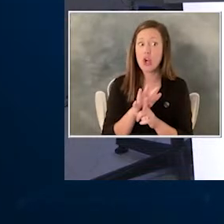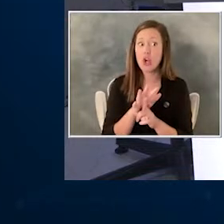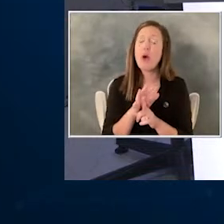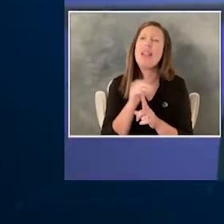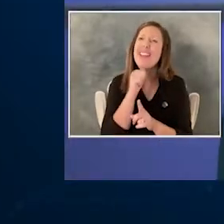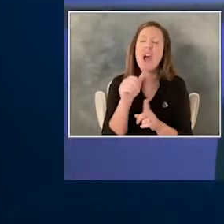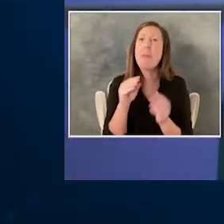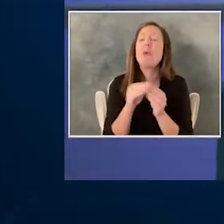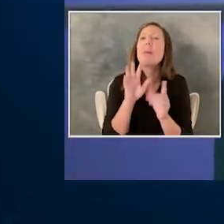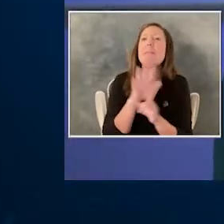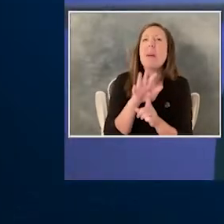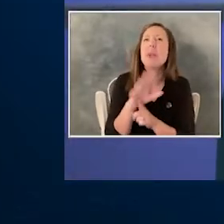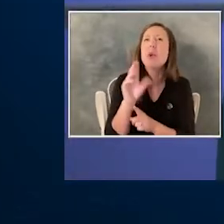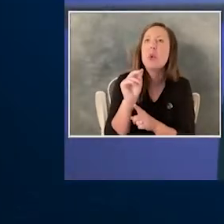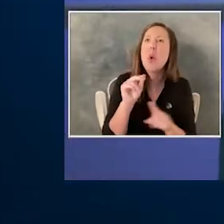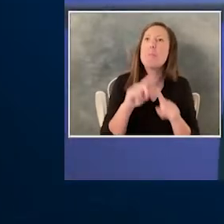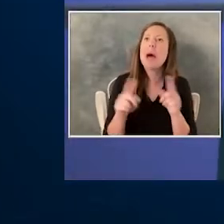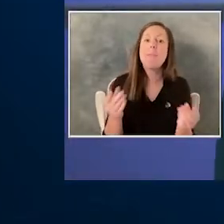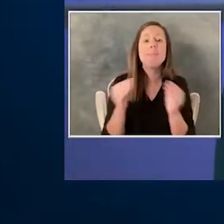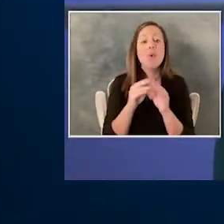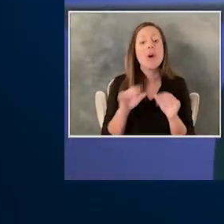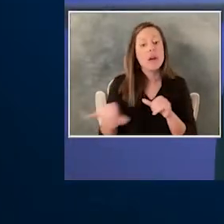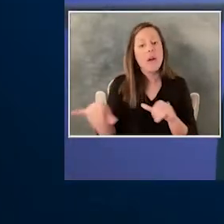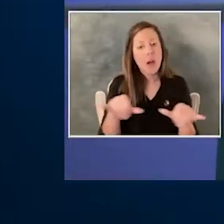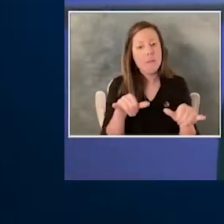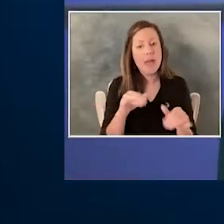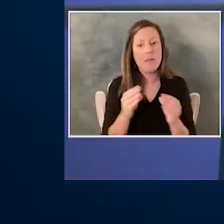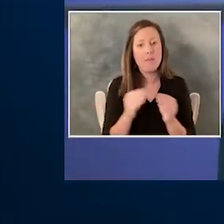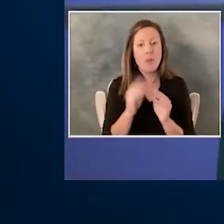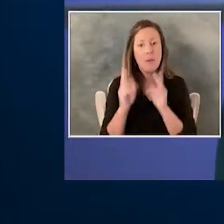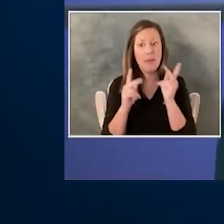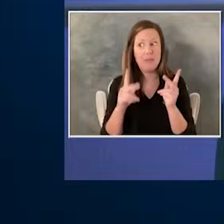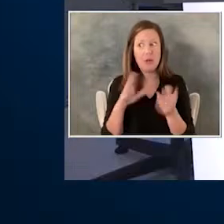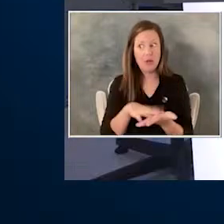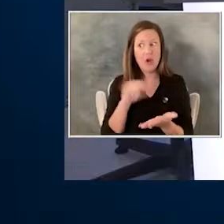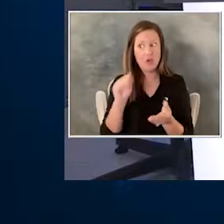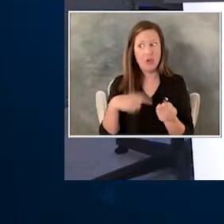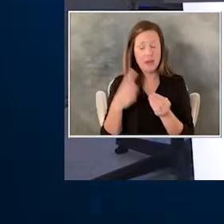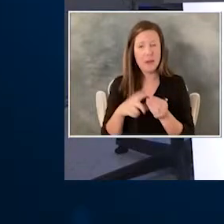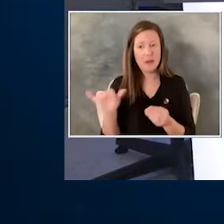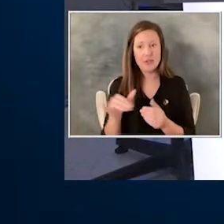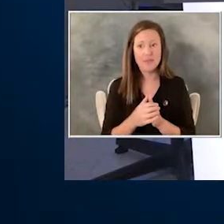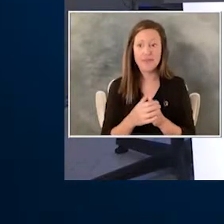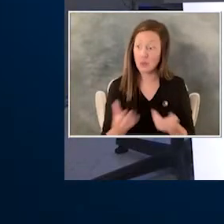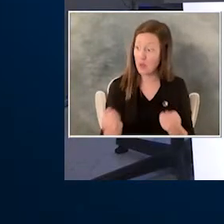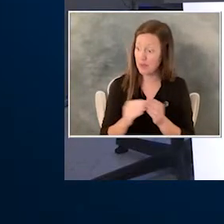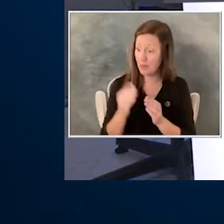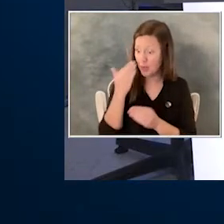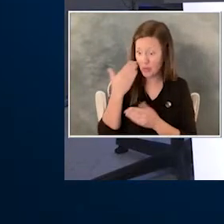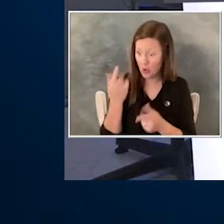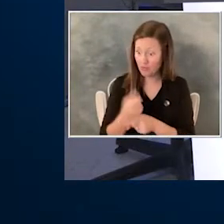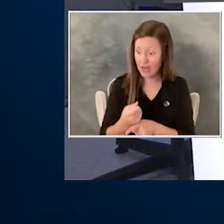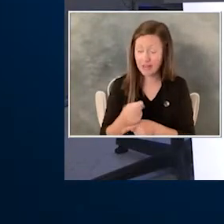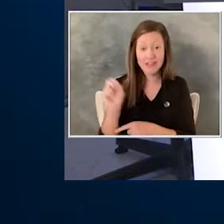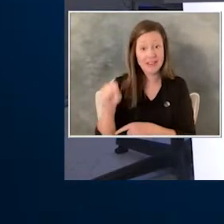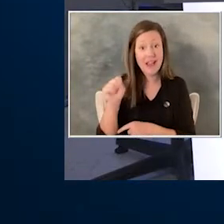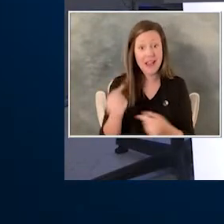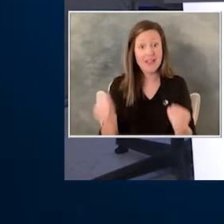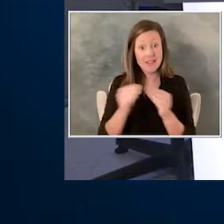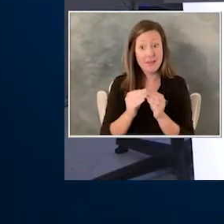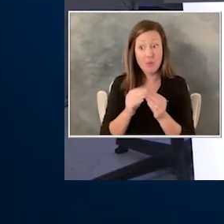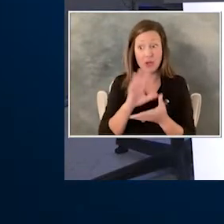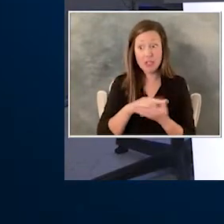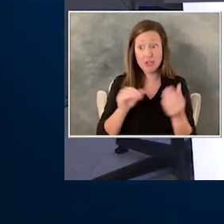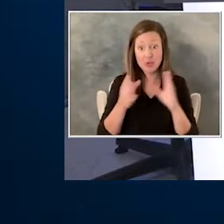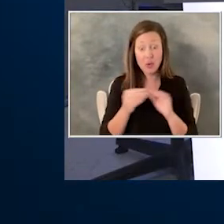popular, but more of a common thing, and more people are finding out about it. The more you know. Yeah, the more you know, the more stories like this get out there, the